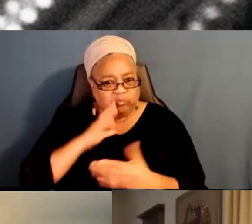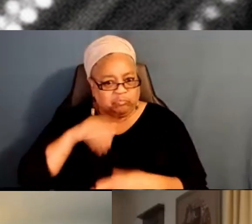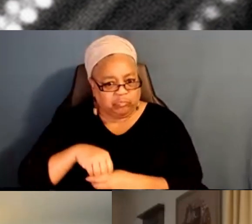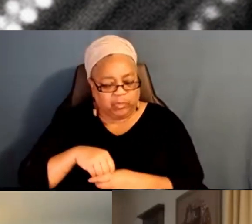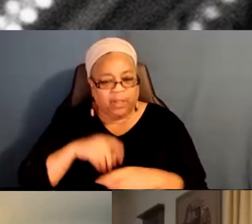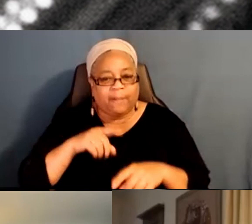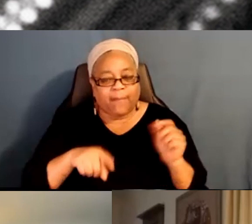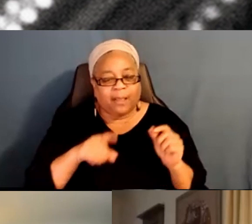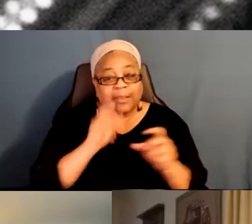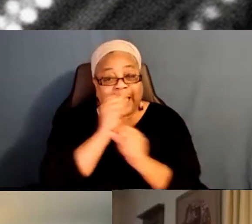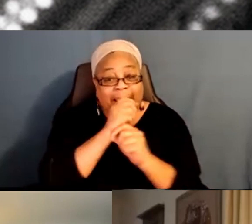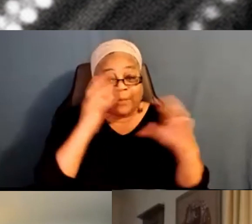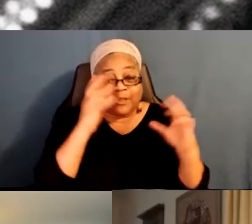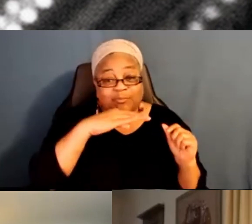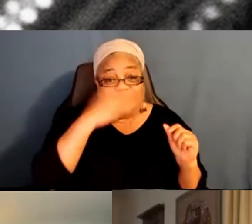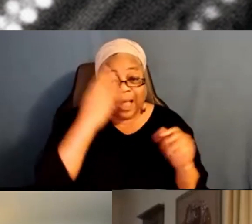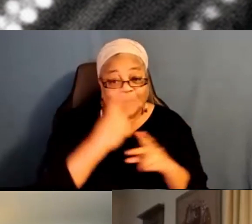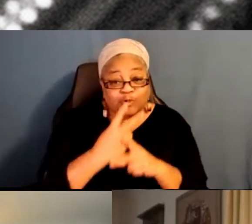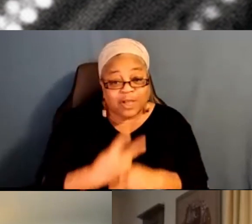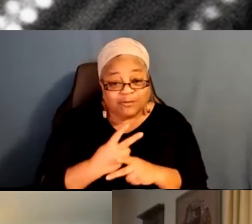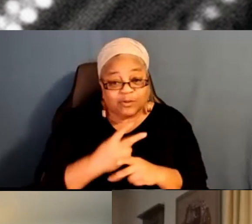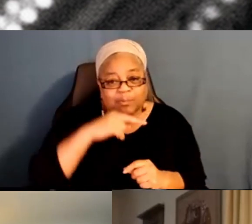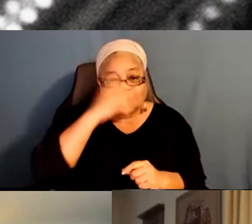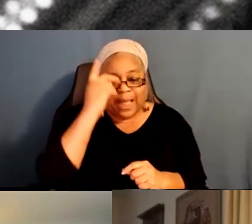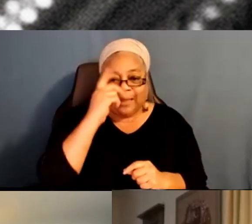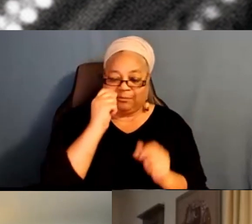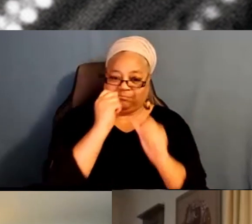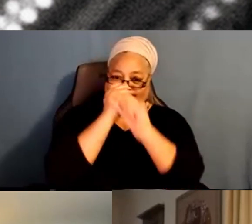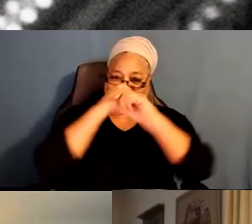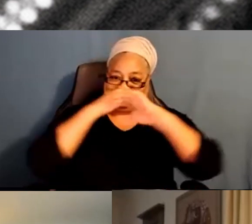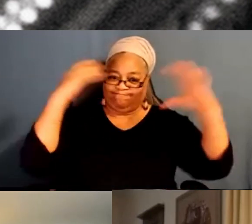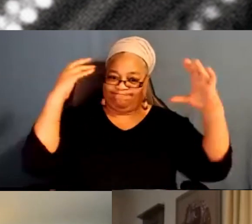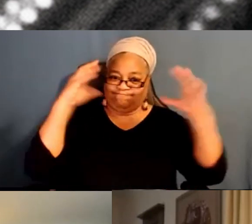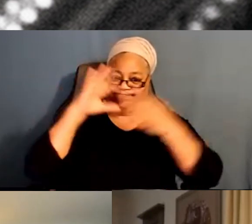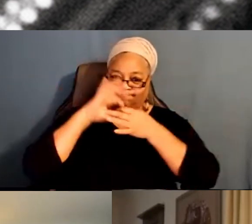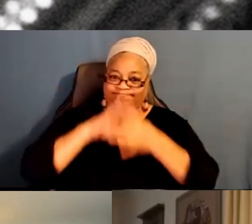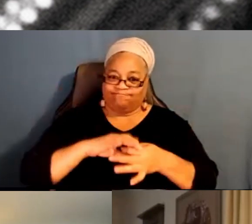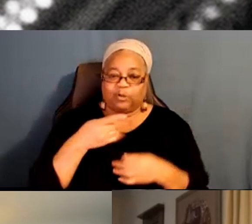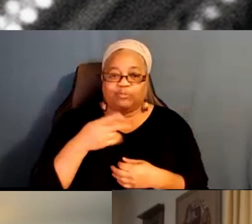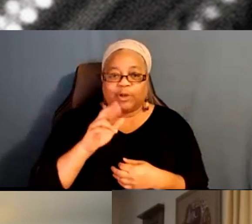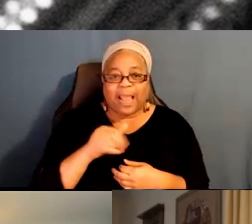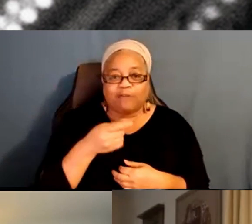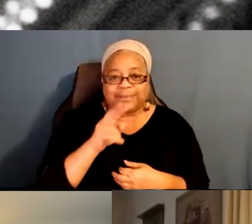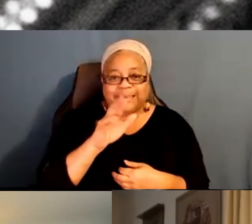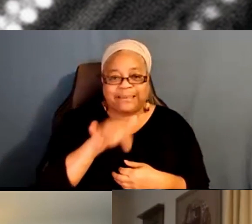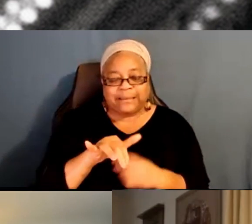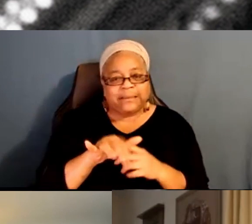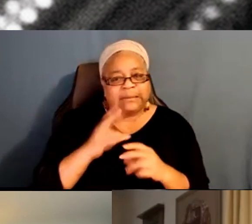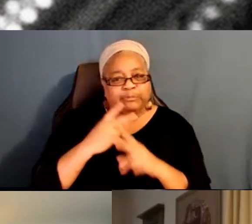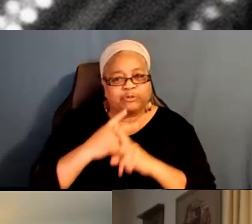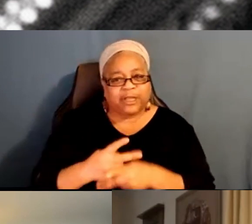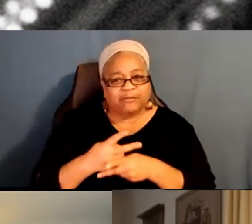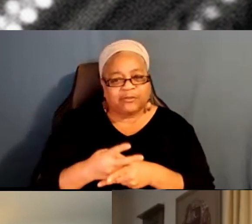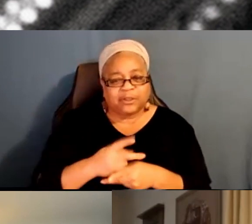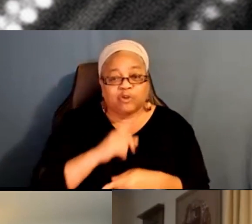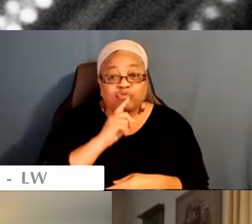Black precarity or the Black image of precarity is so often engaged in a kind of